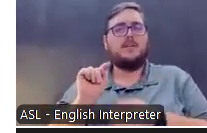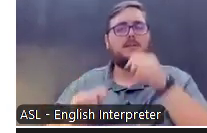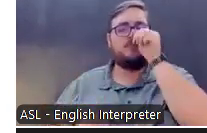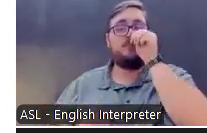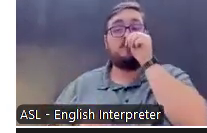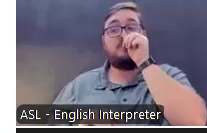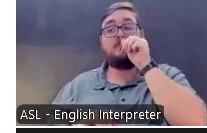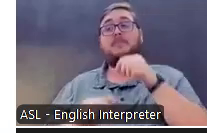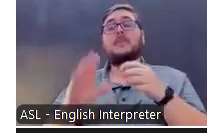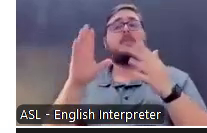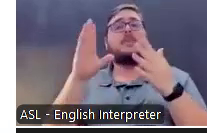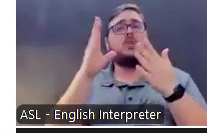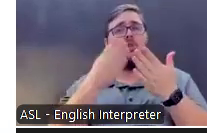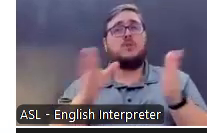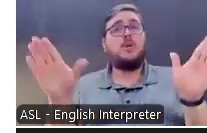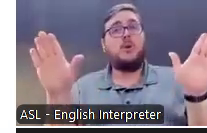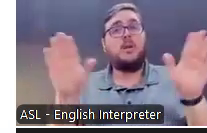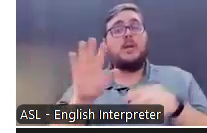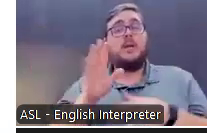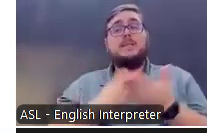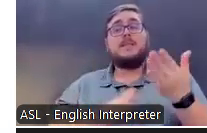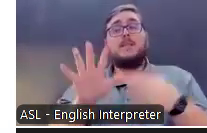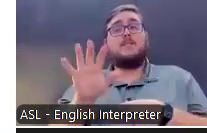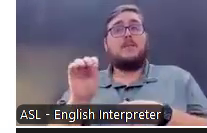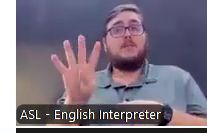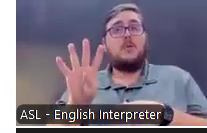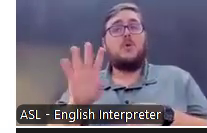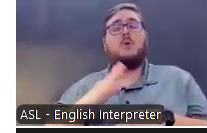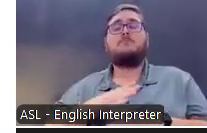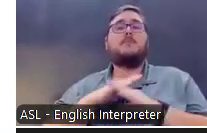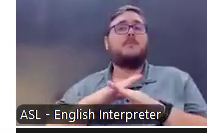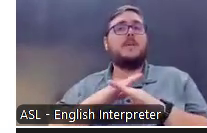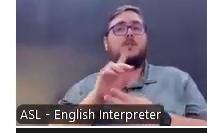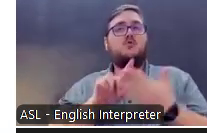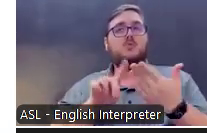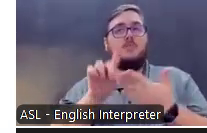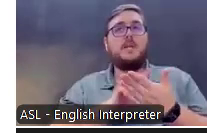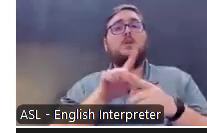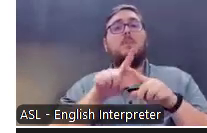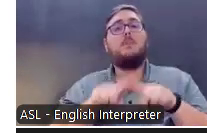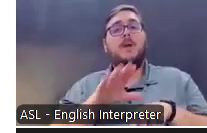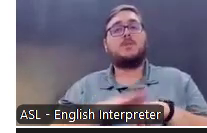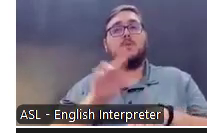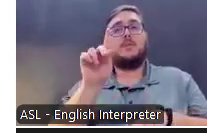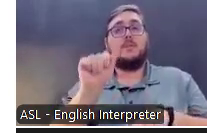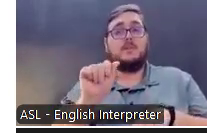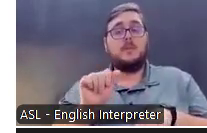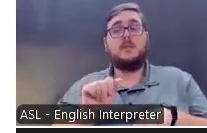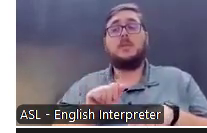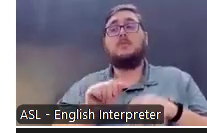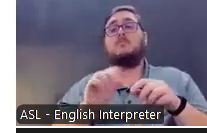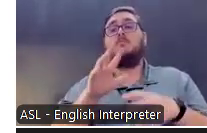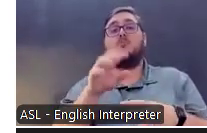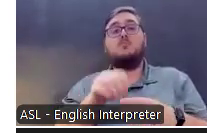Very generally, Section 504 prohibits discrimination based on disability by programs or activities